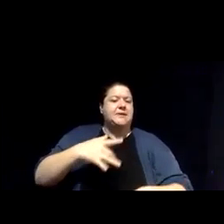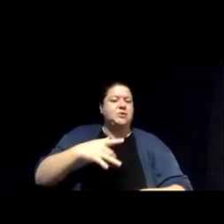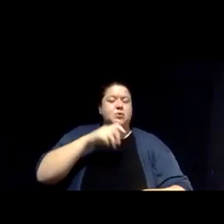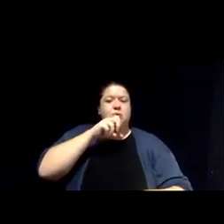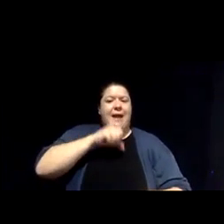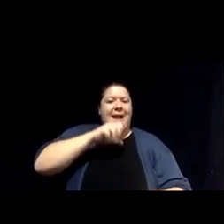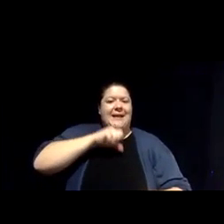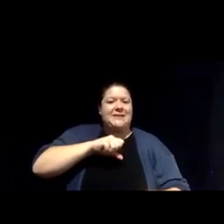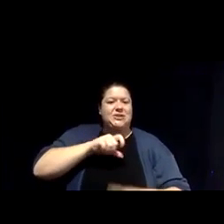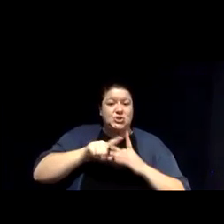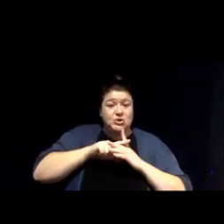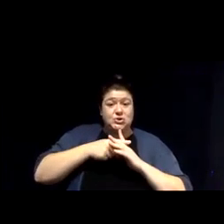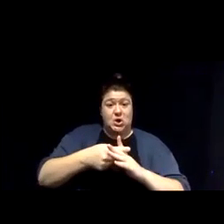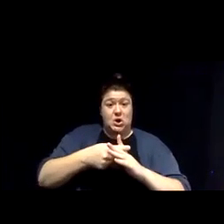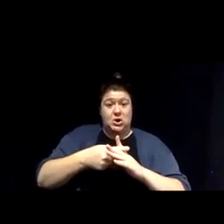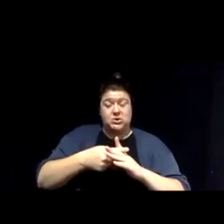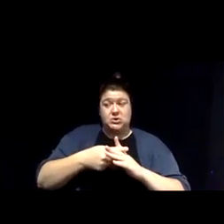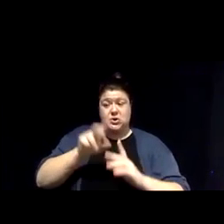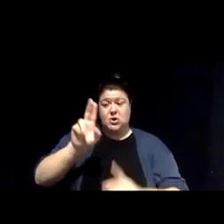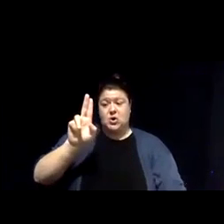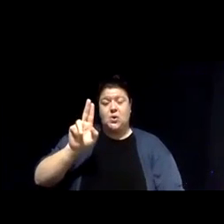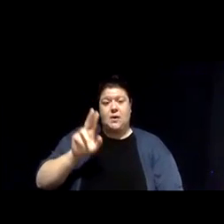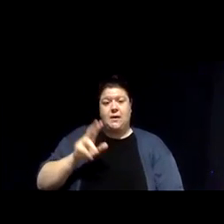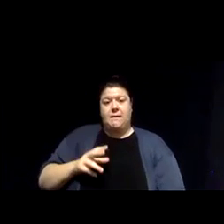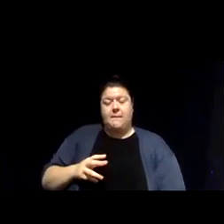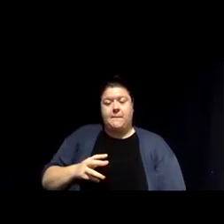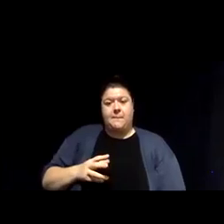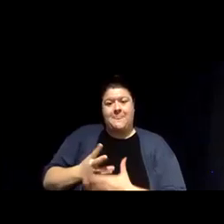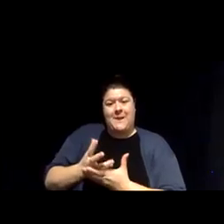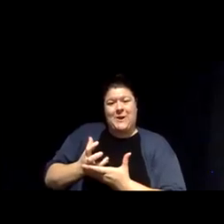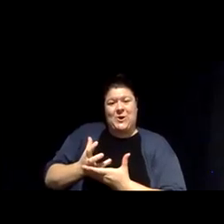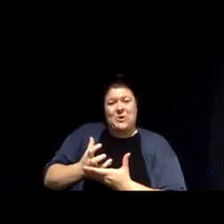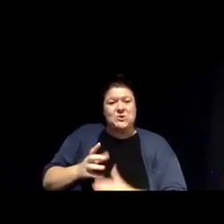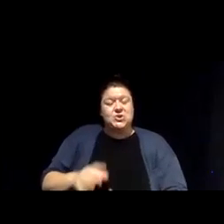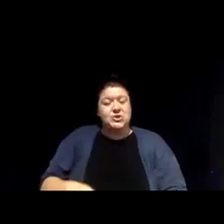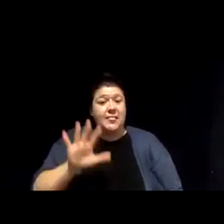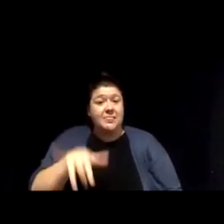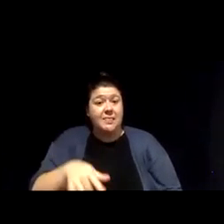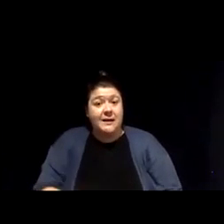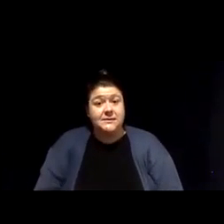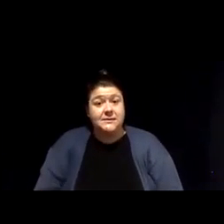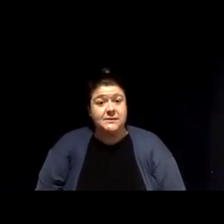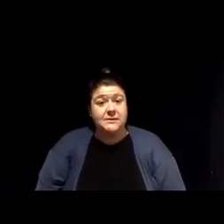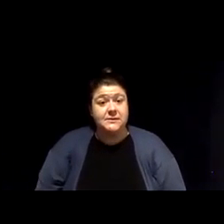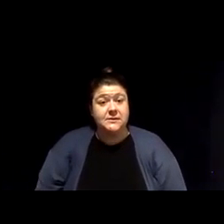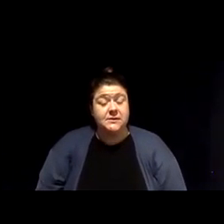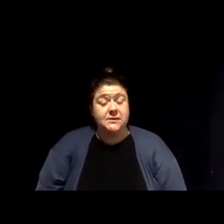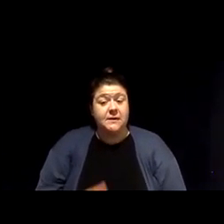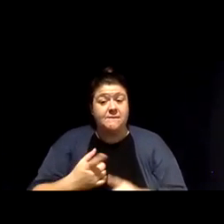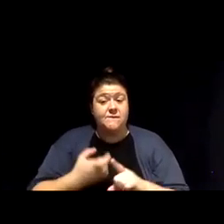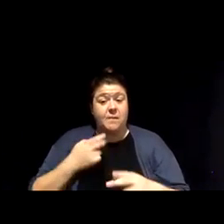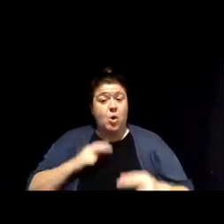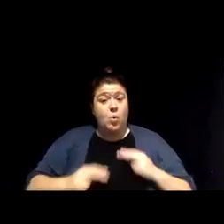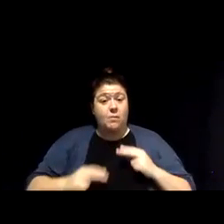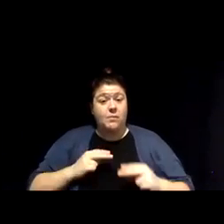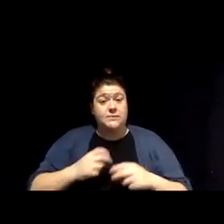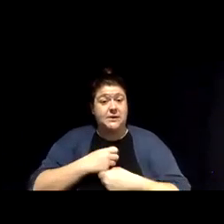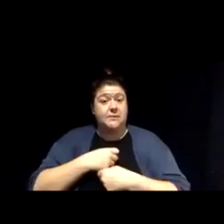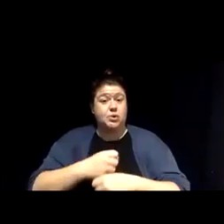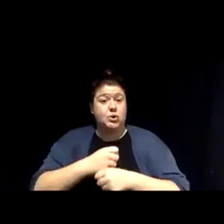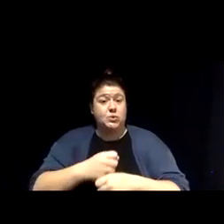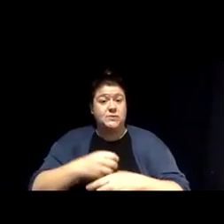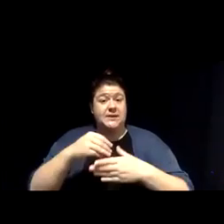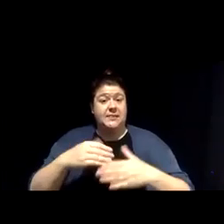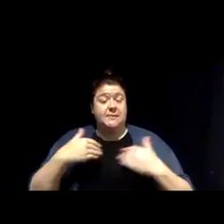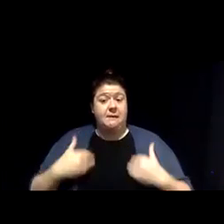You start getting certain urges, right? That's because those come from the hormones that are produced in your